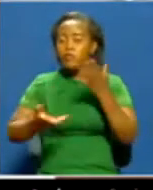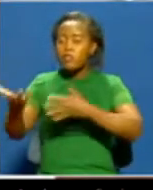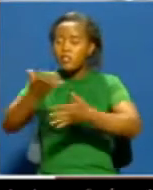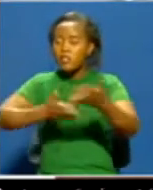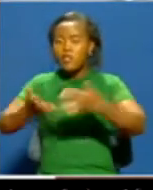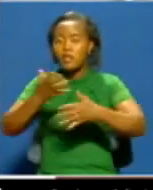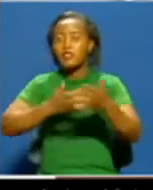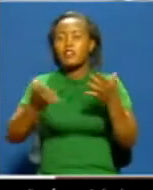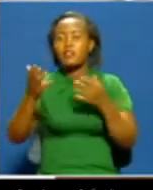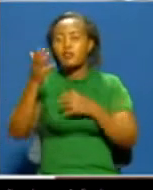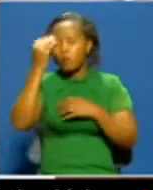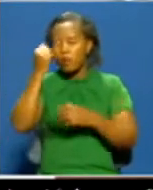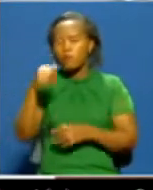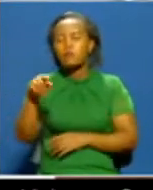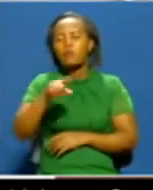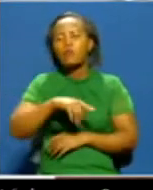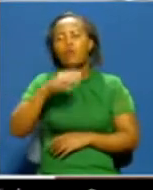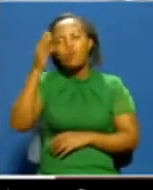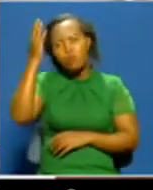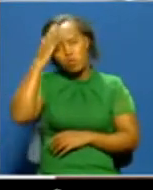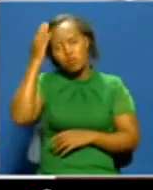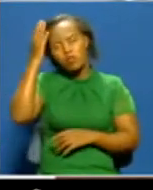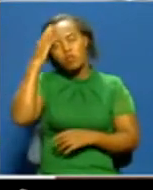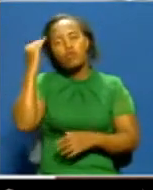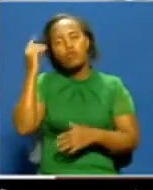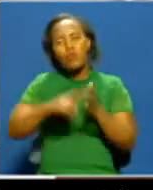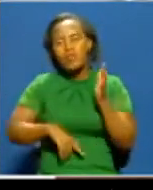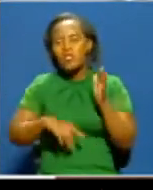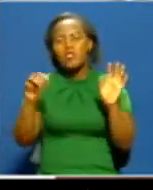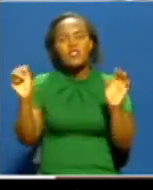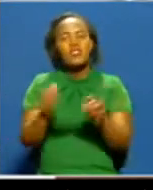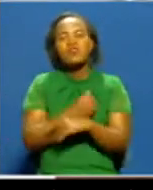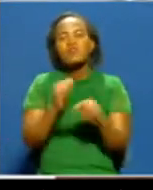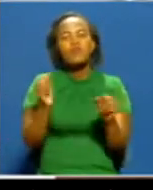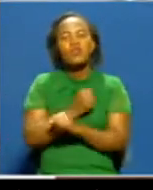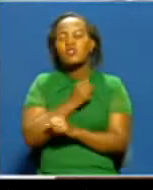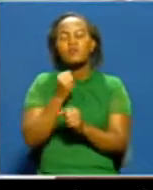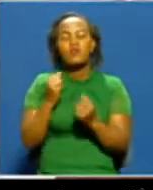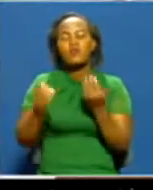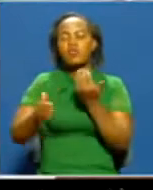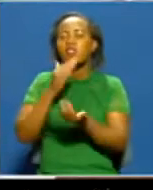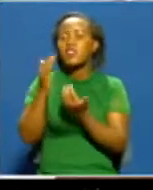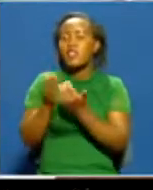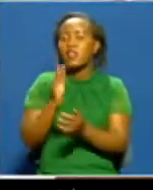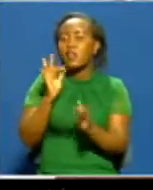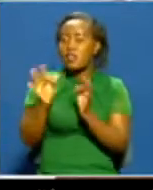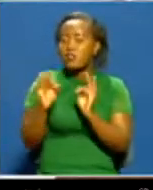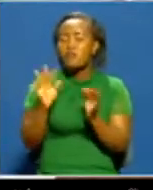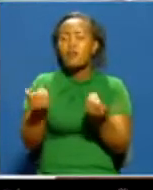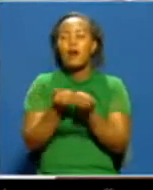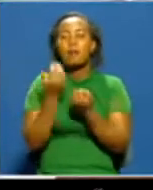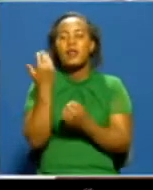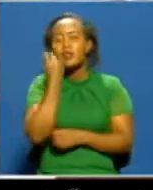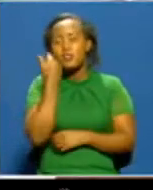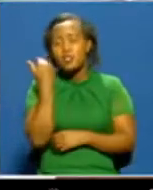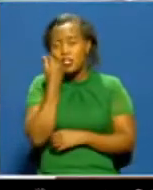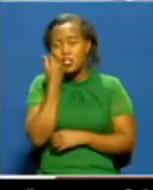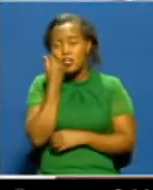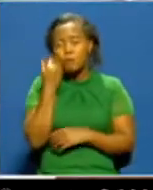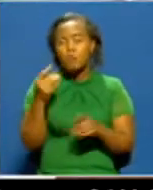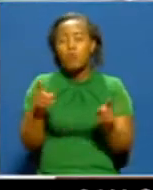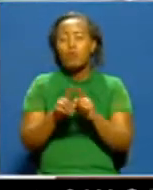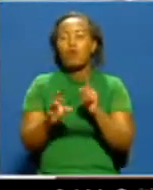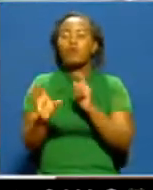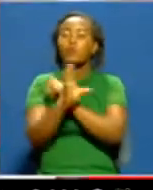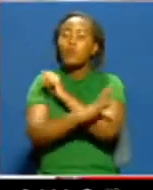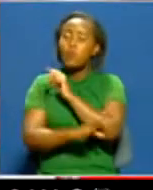we knew we would not be able to take care of them if they fell sick. And even the countries that thought that